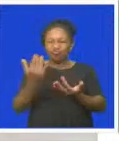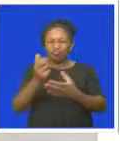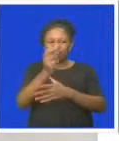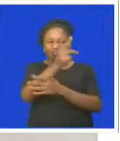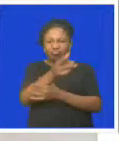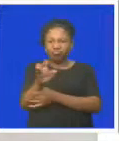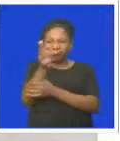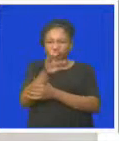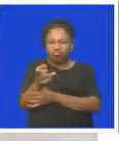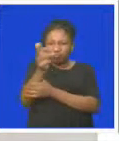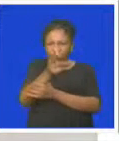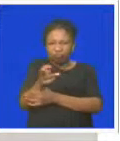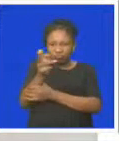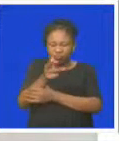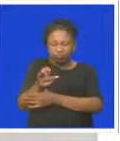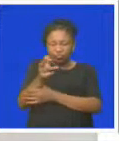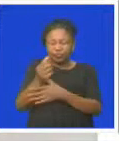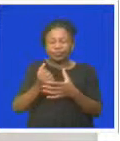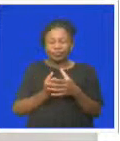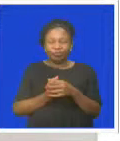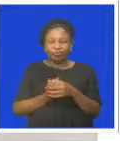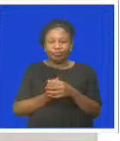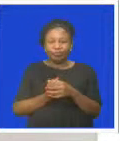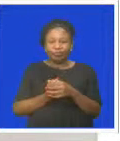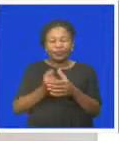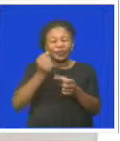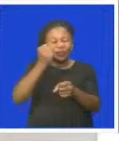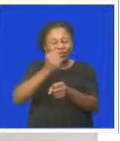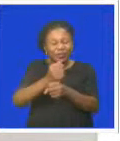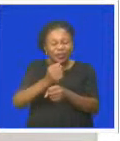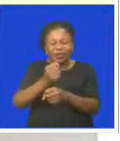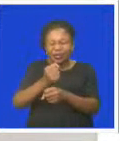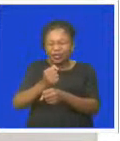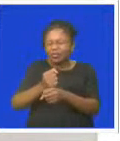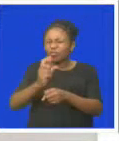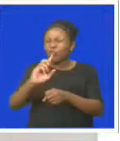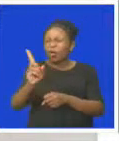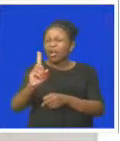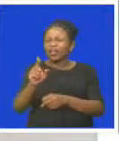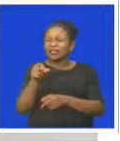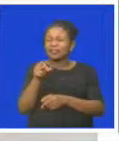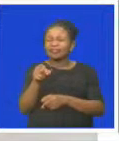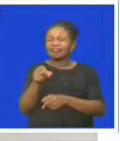Firefighters. What is the role of firefighters?